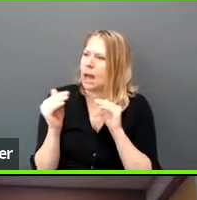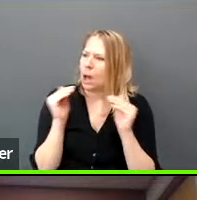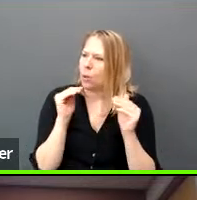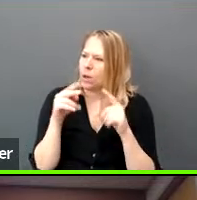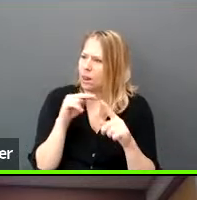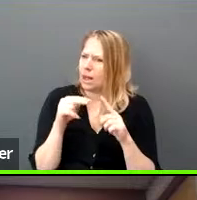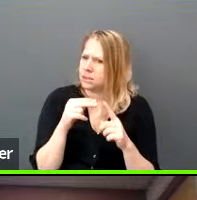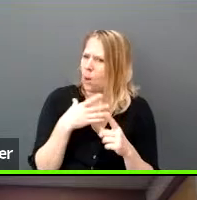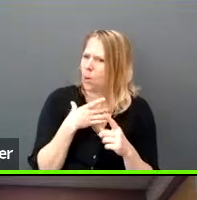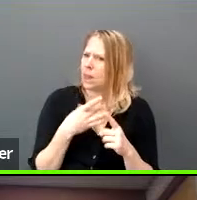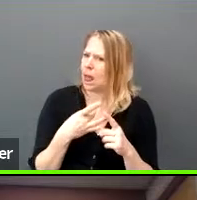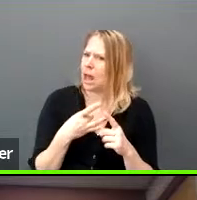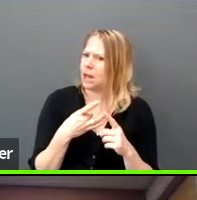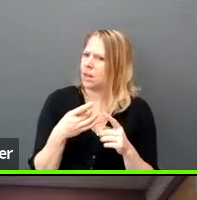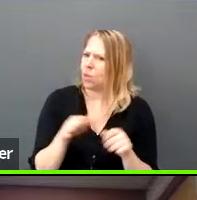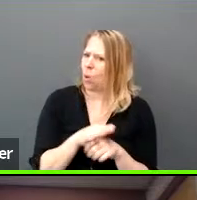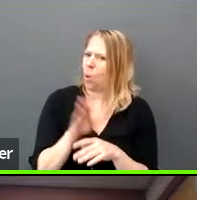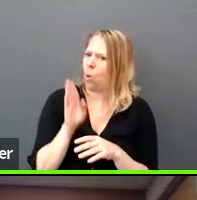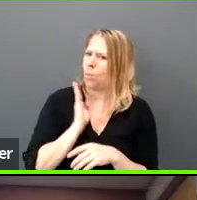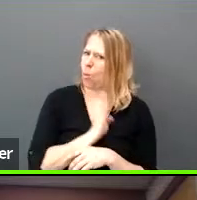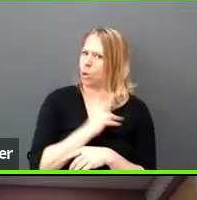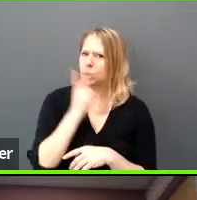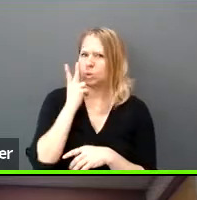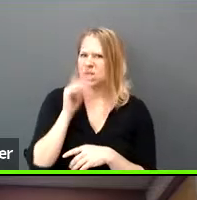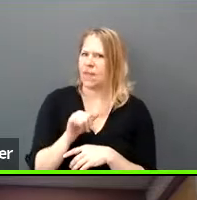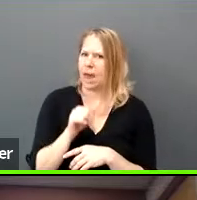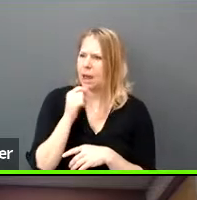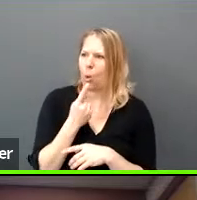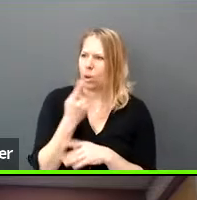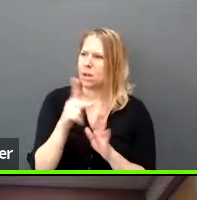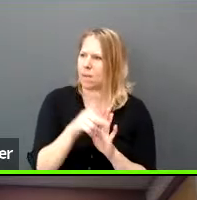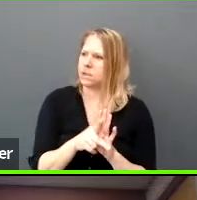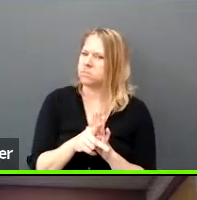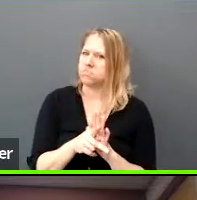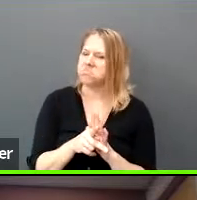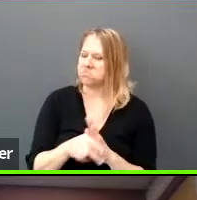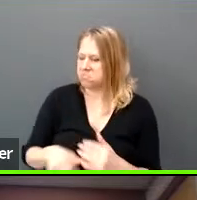lens, I would like the whole board to see that, not just the policy.